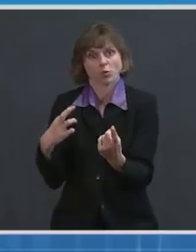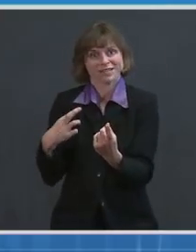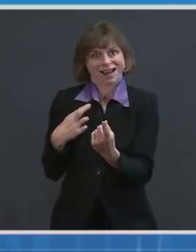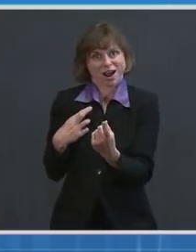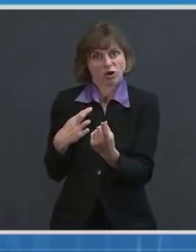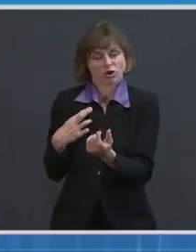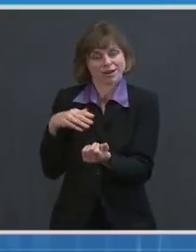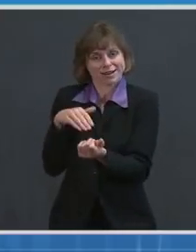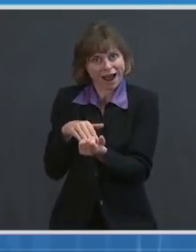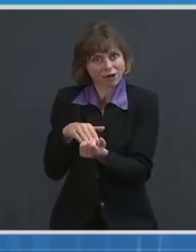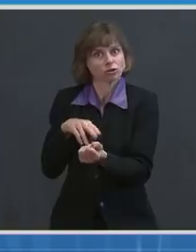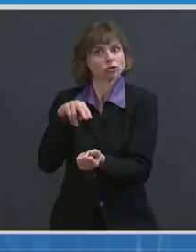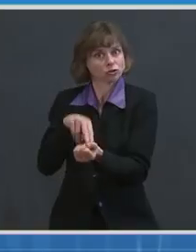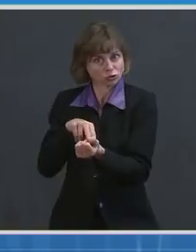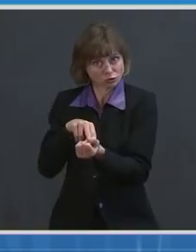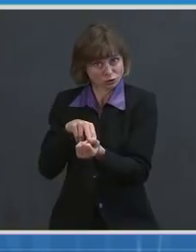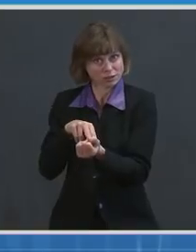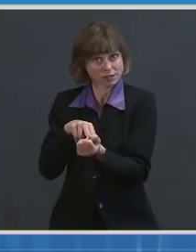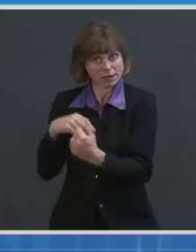into the field.